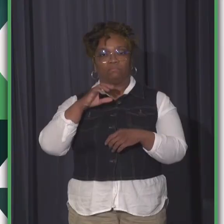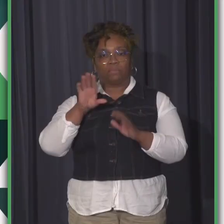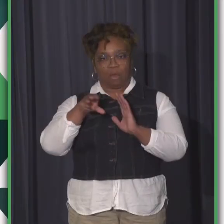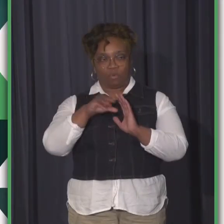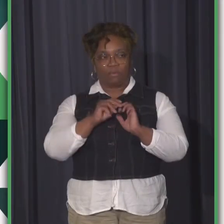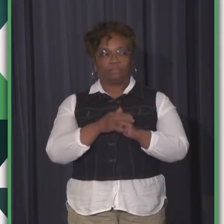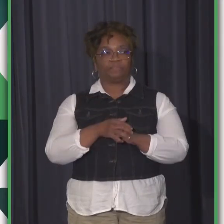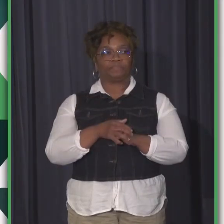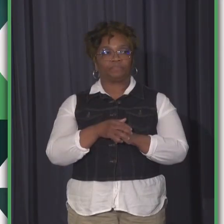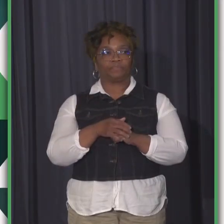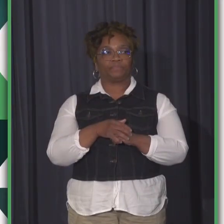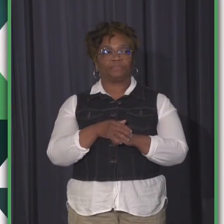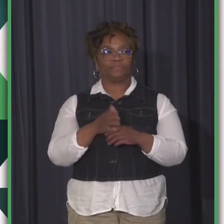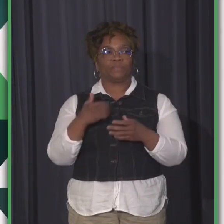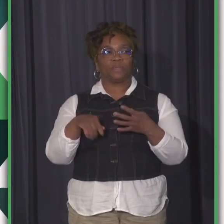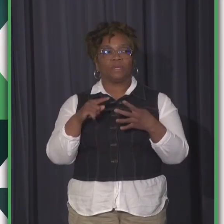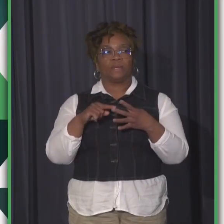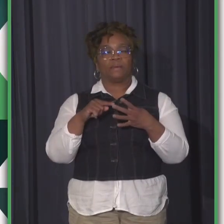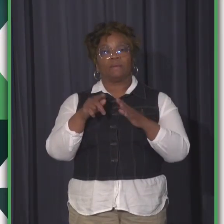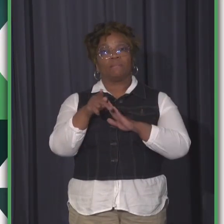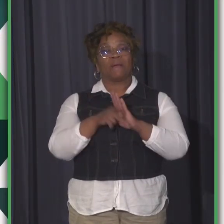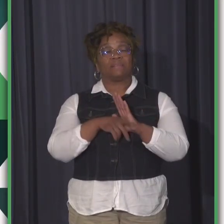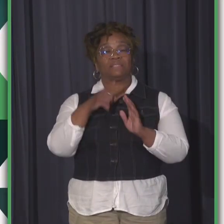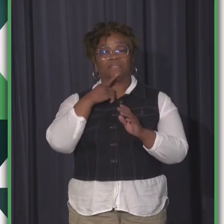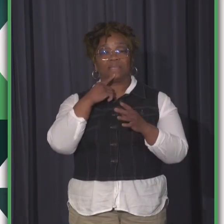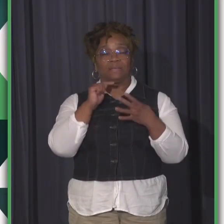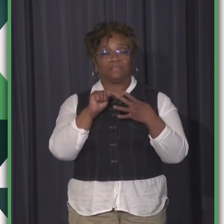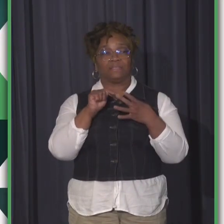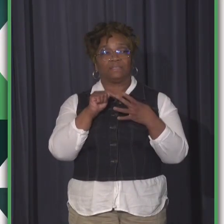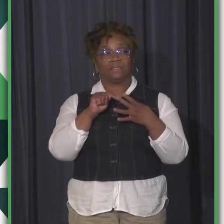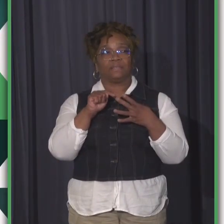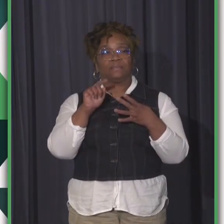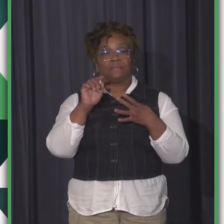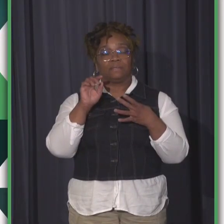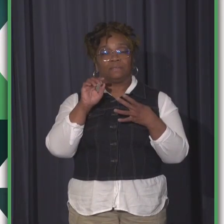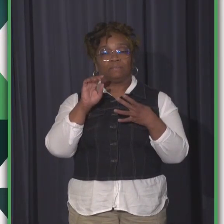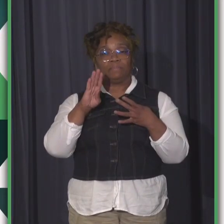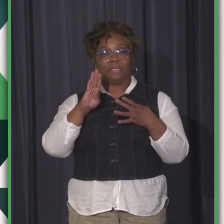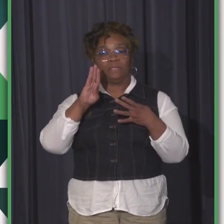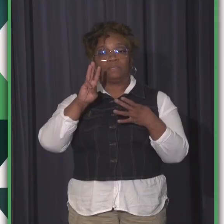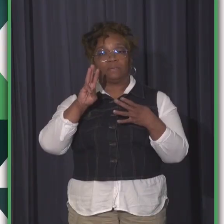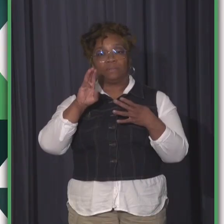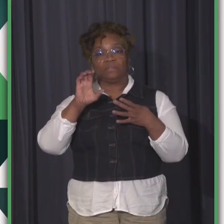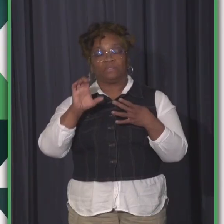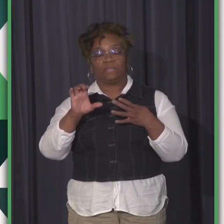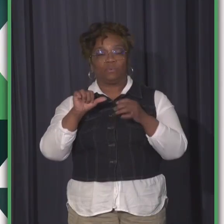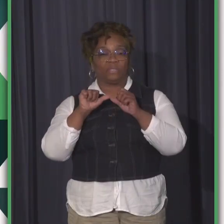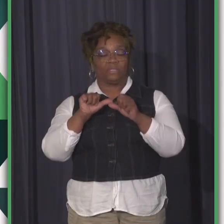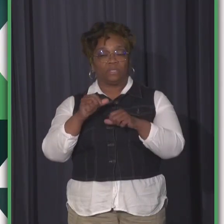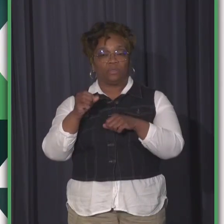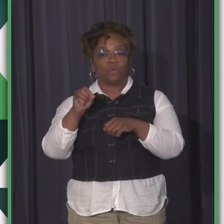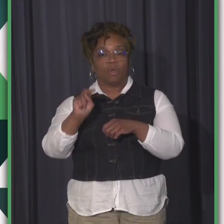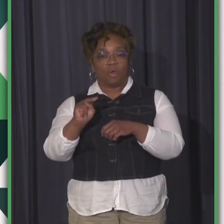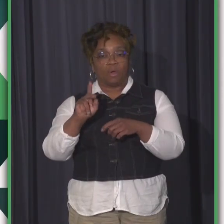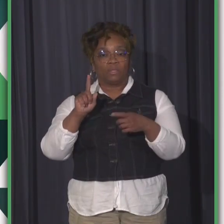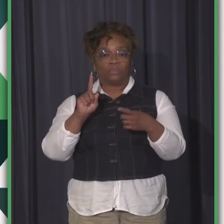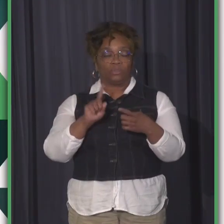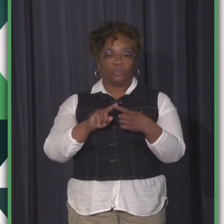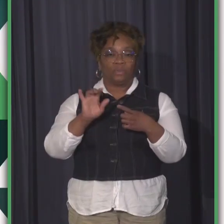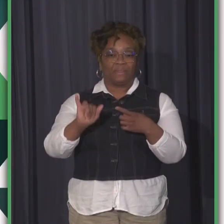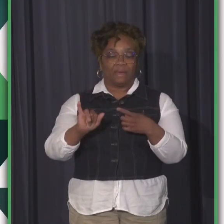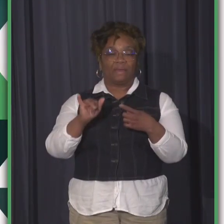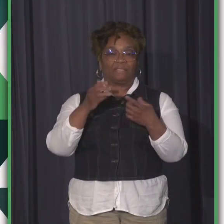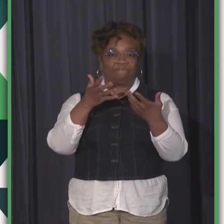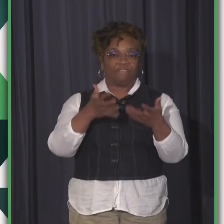Start off with the policy. Policy indicates that the body-worn camera shall remain on until the event is completed in order to ensure the